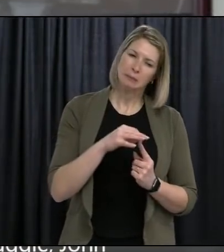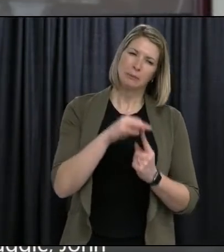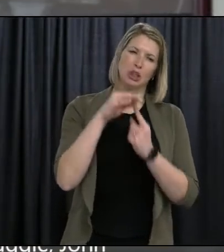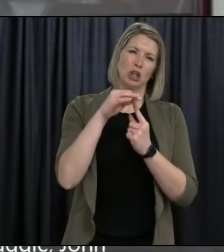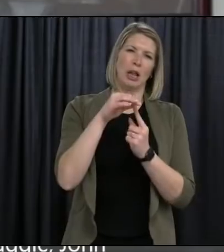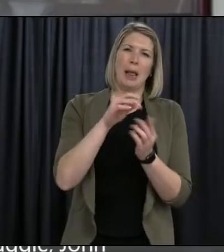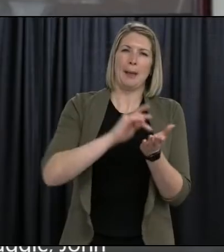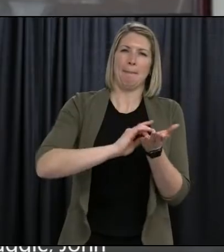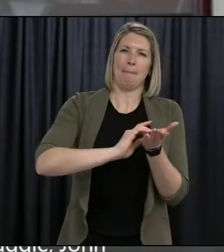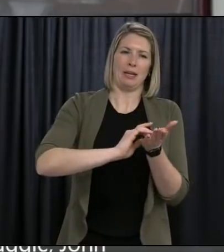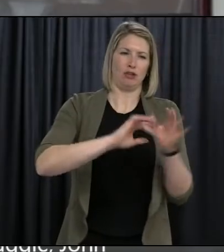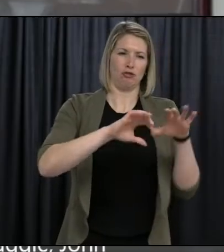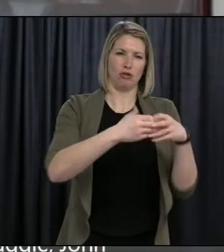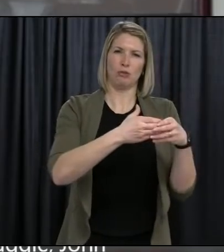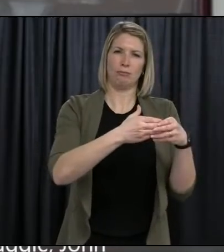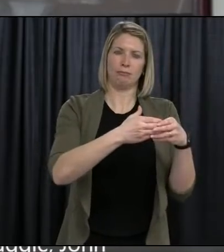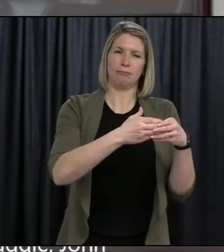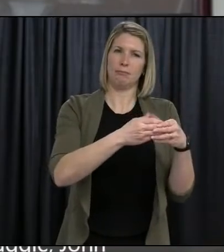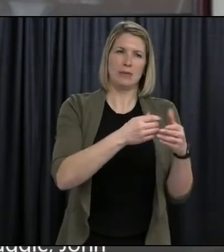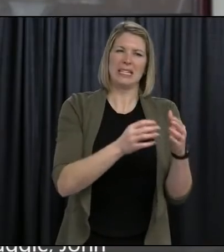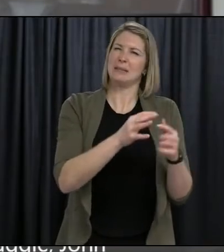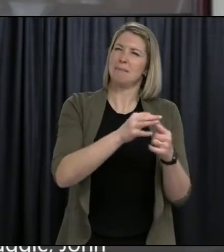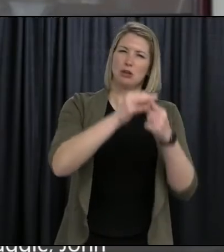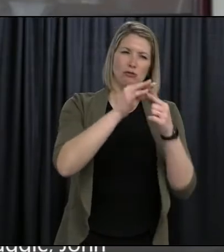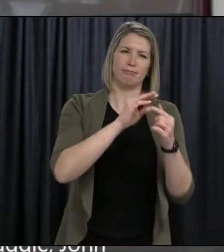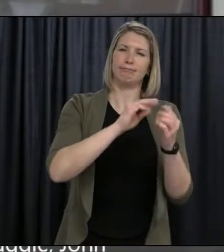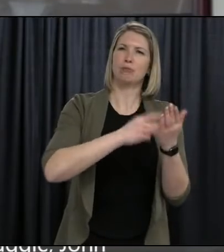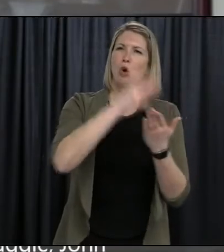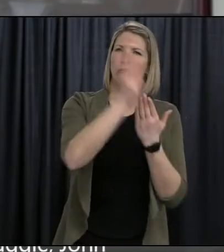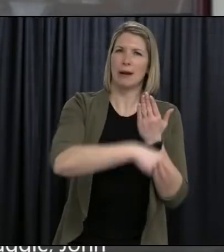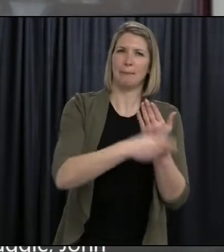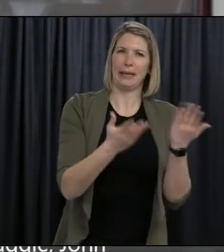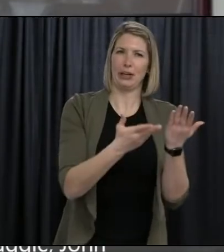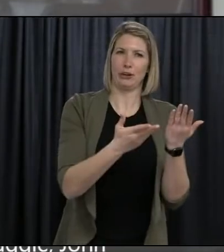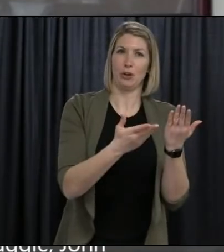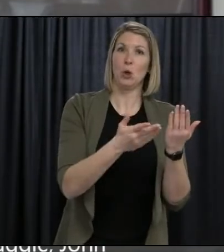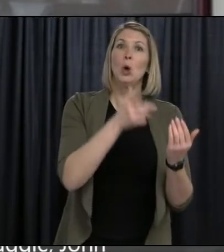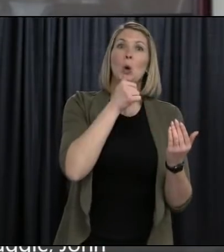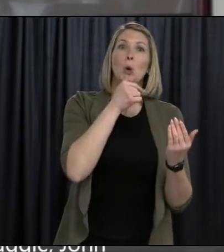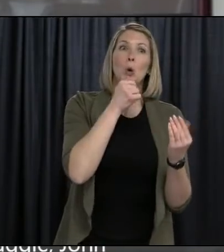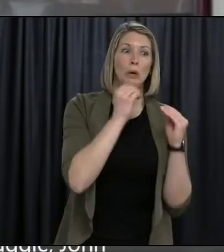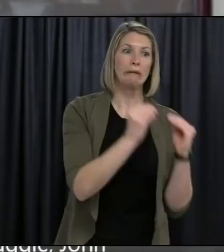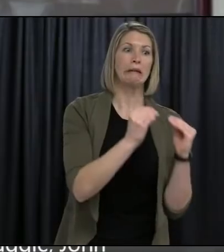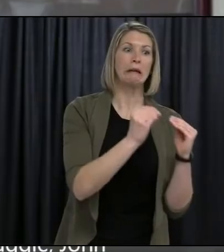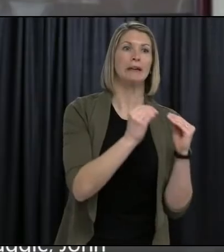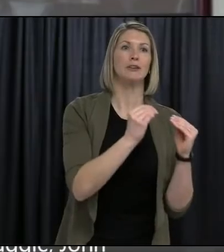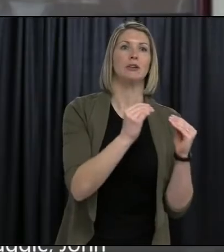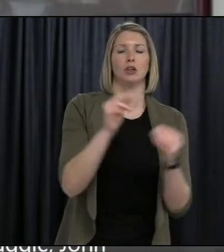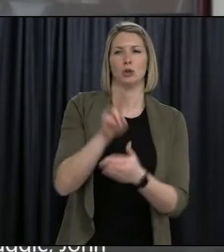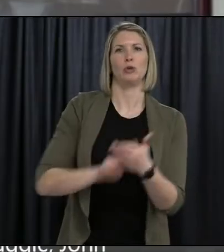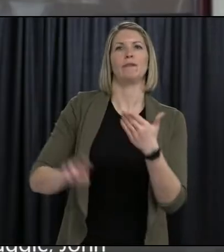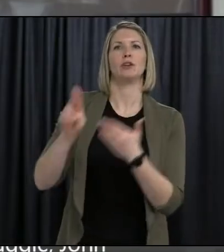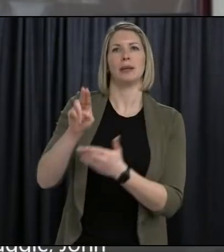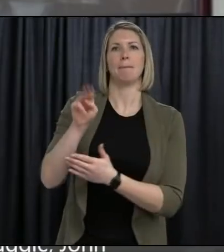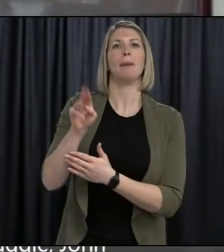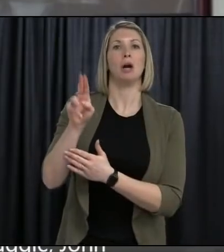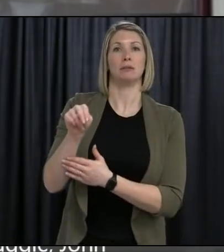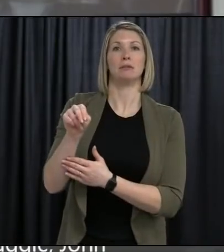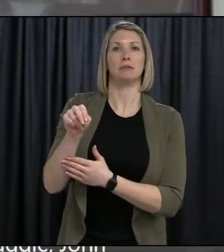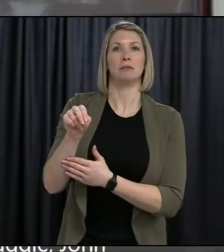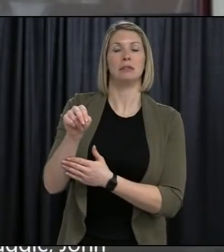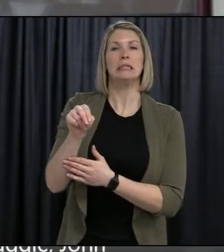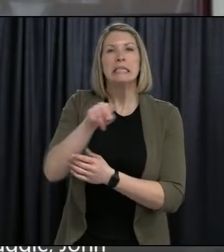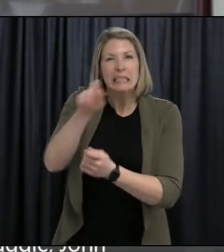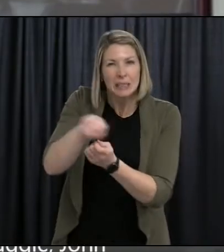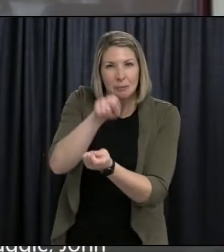program within a combination of Memorial and Eastern Health, looking at genome sequencing for some time. Indeed, I